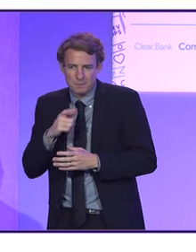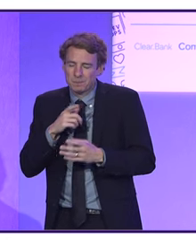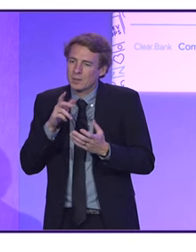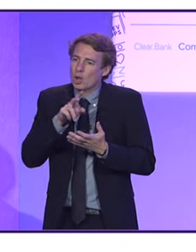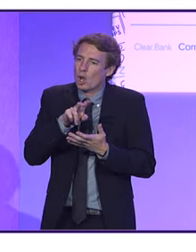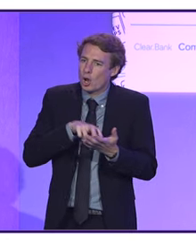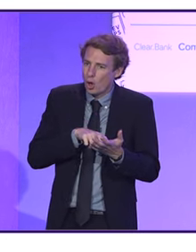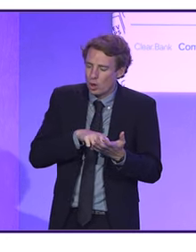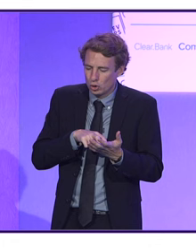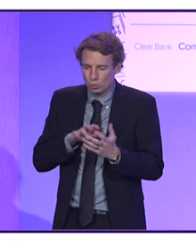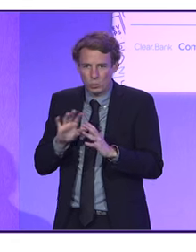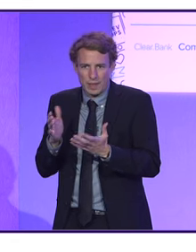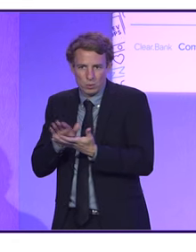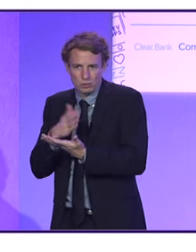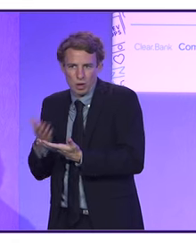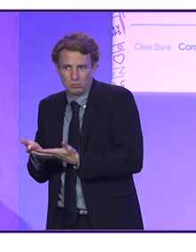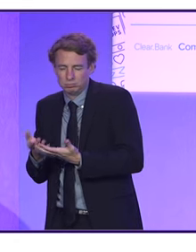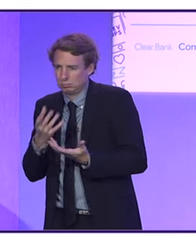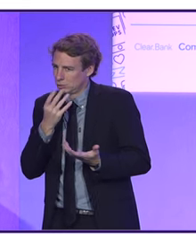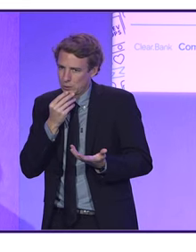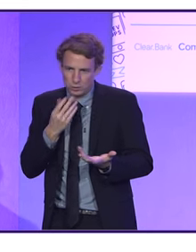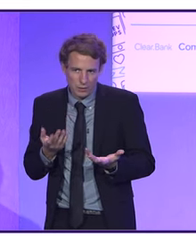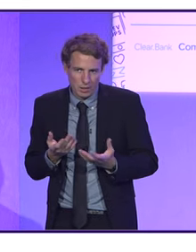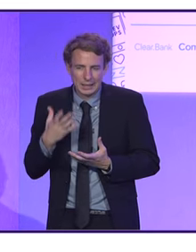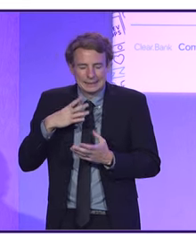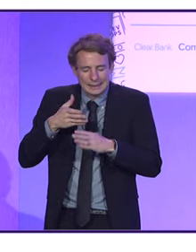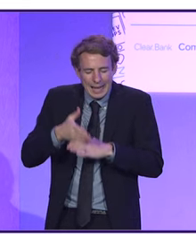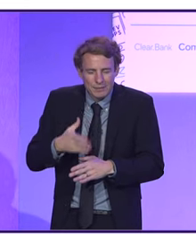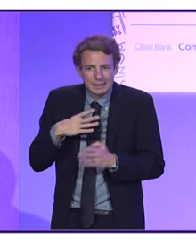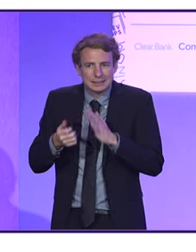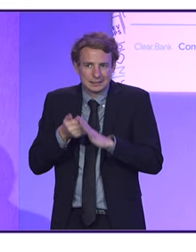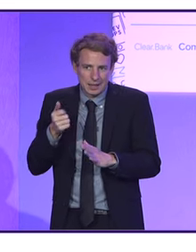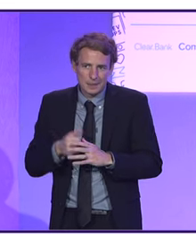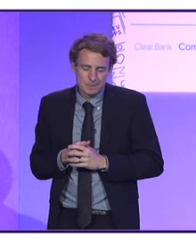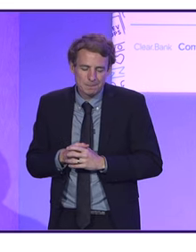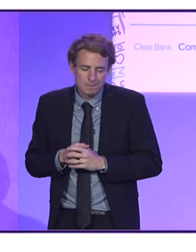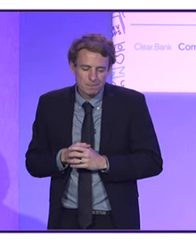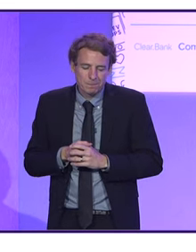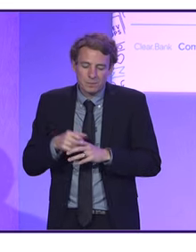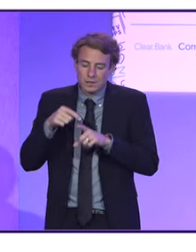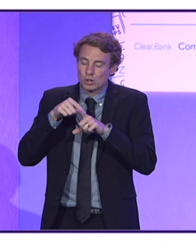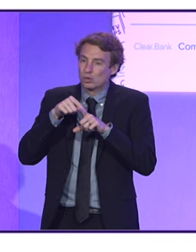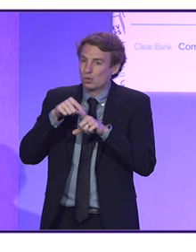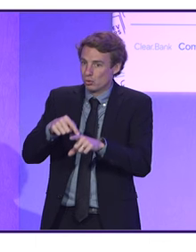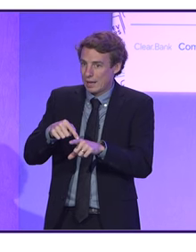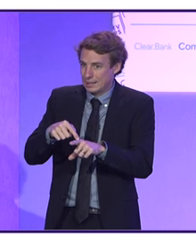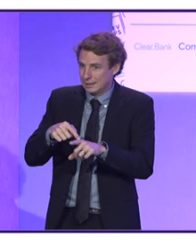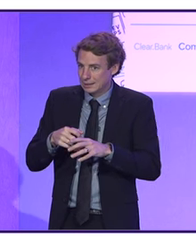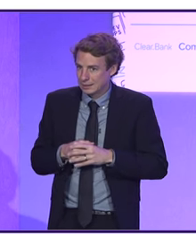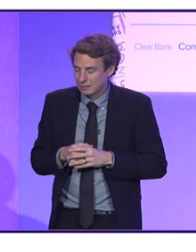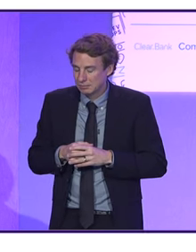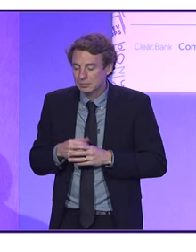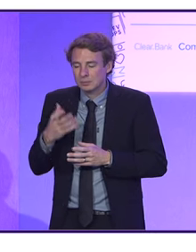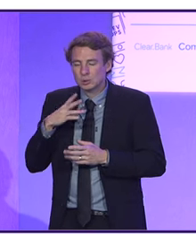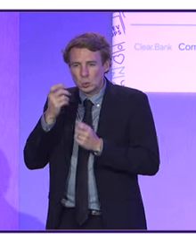to us, and that requires effort and it requires skill. Traces, finally, are about understanding how